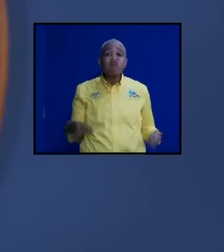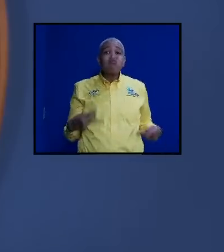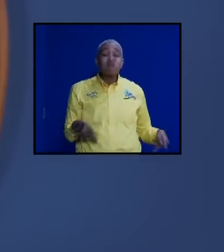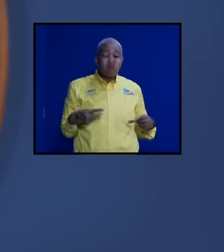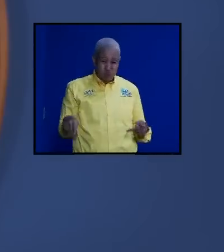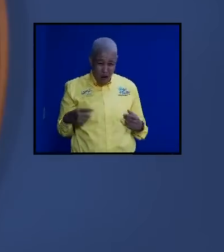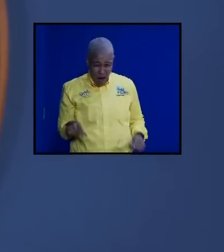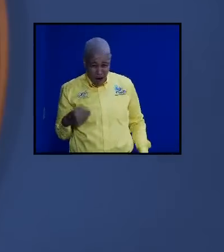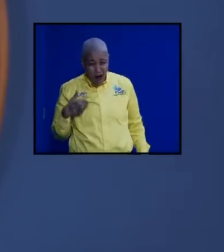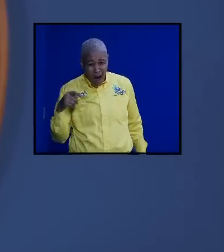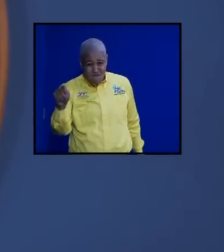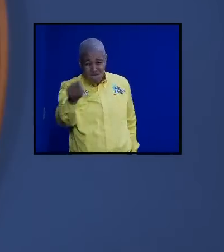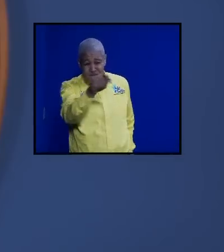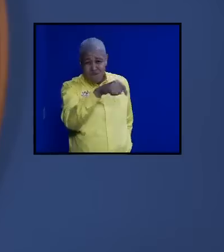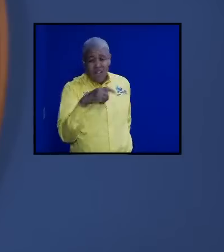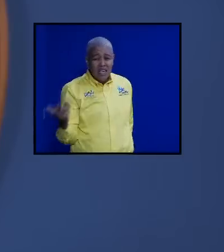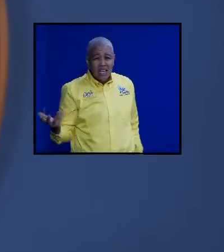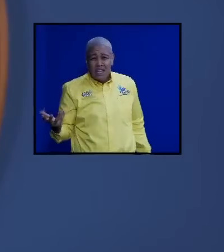The